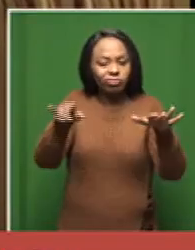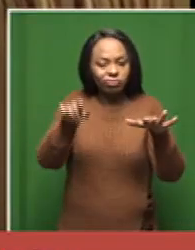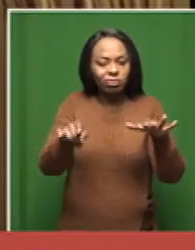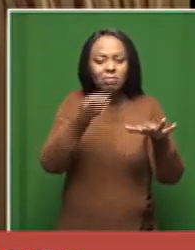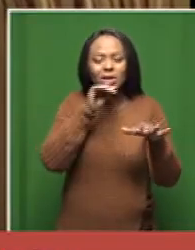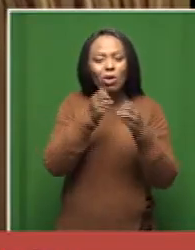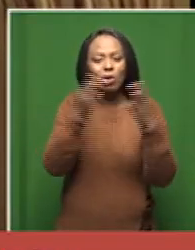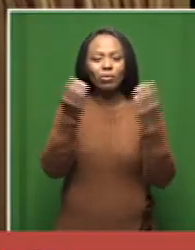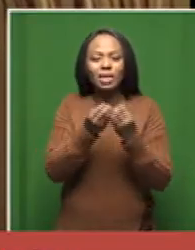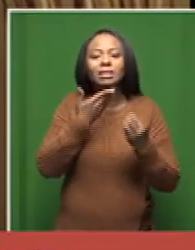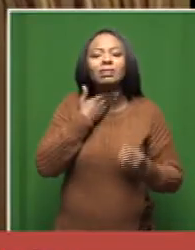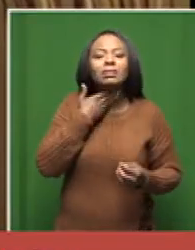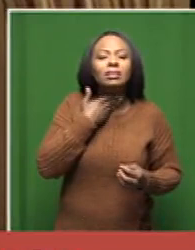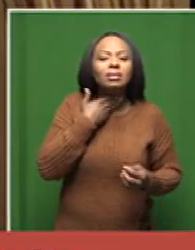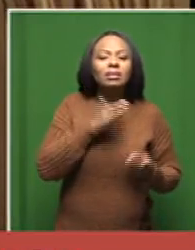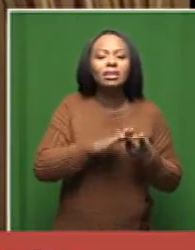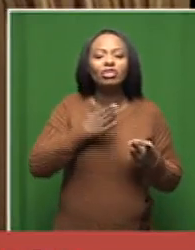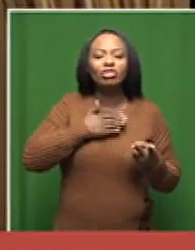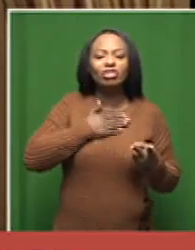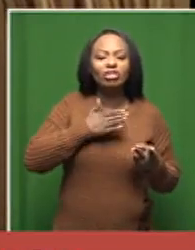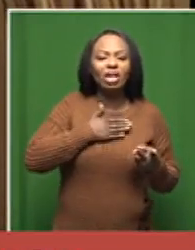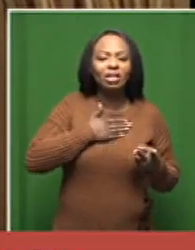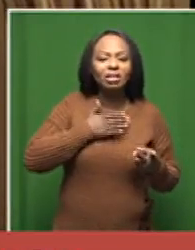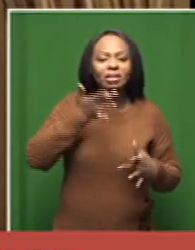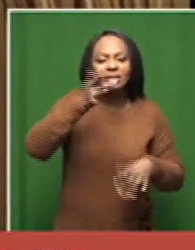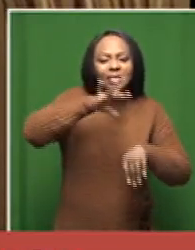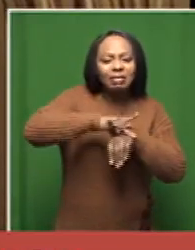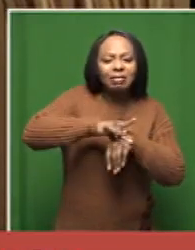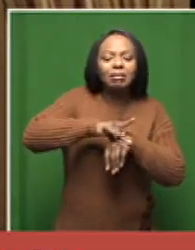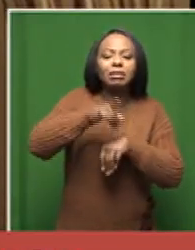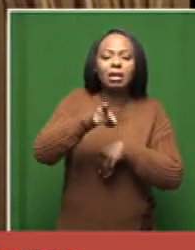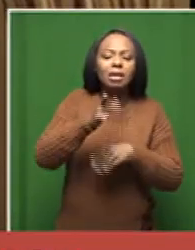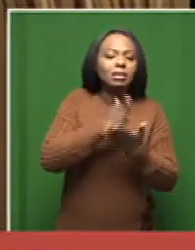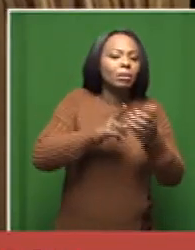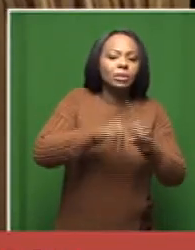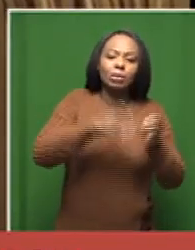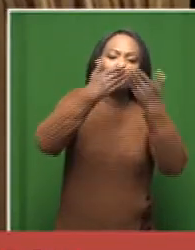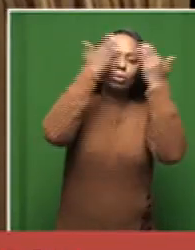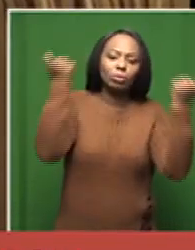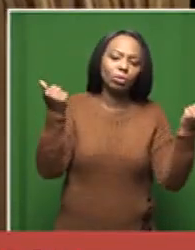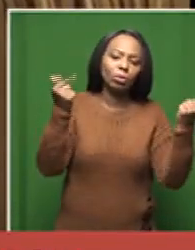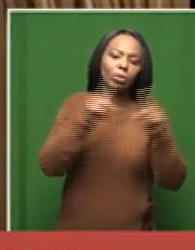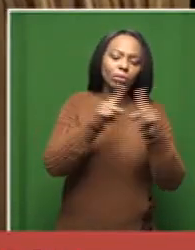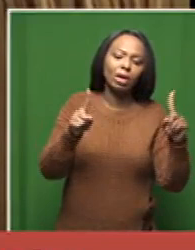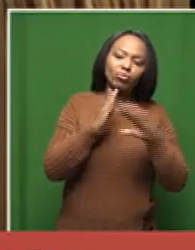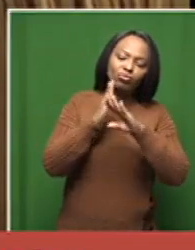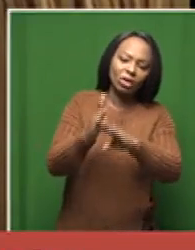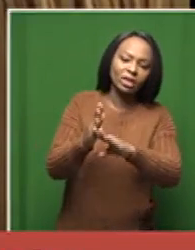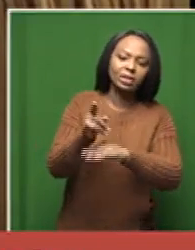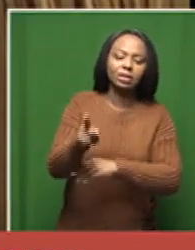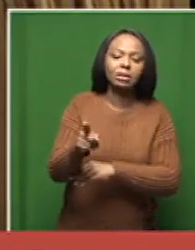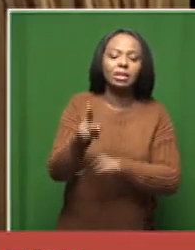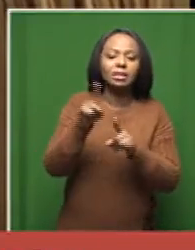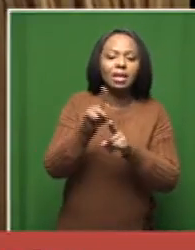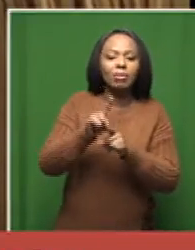whether it's a sore throat, upper respiratory tract infection, and sometimes we just don't know. And so in the interest of protection and the interest of